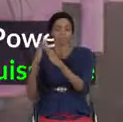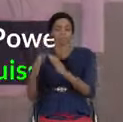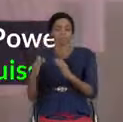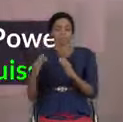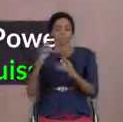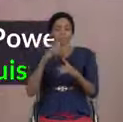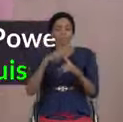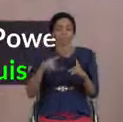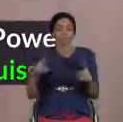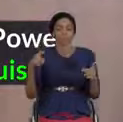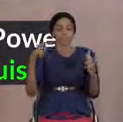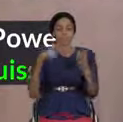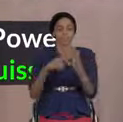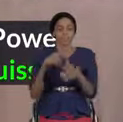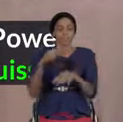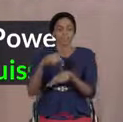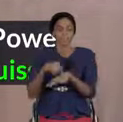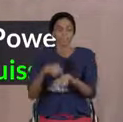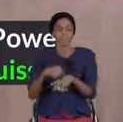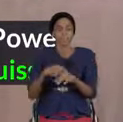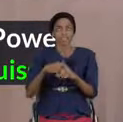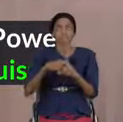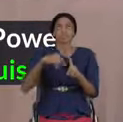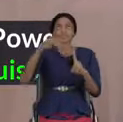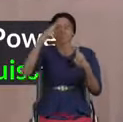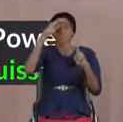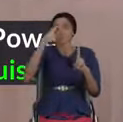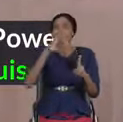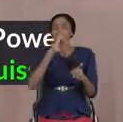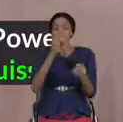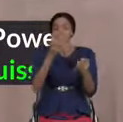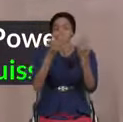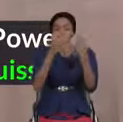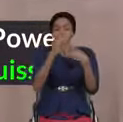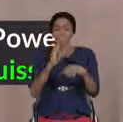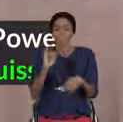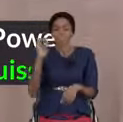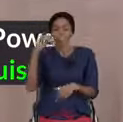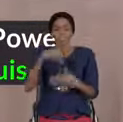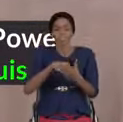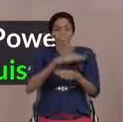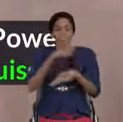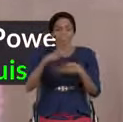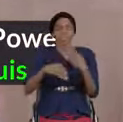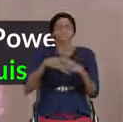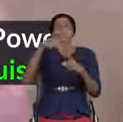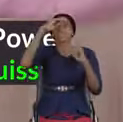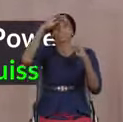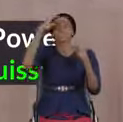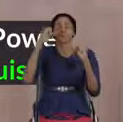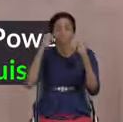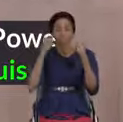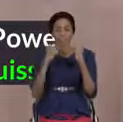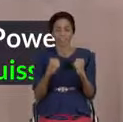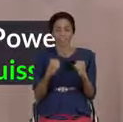Bethlehem. But this time is coming in all its